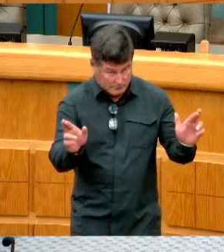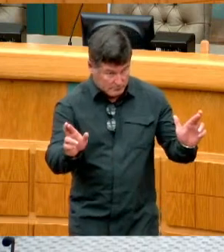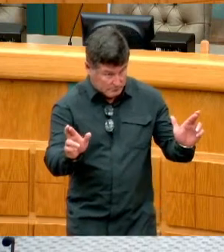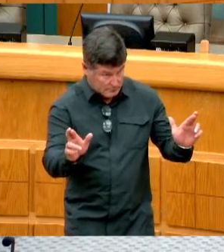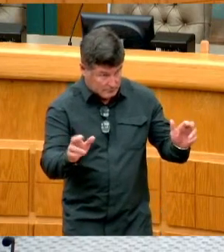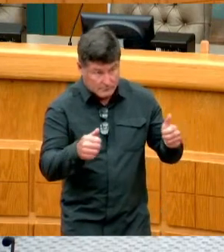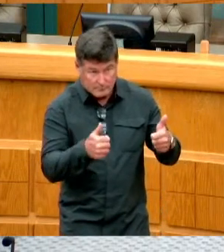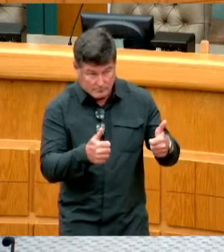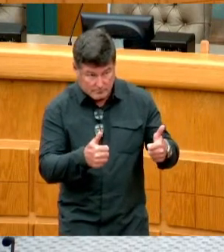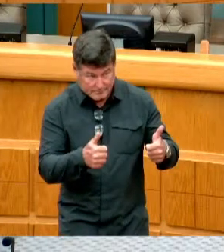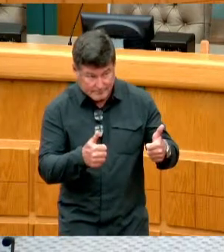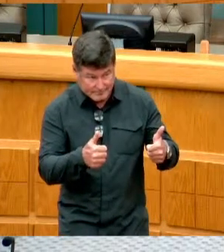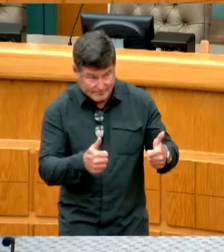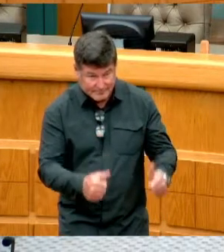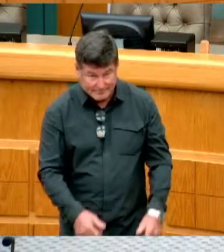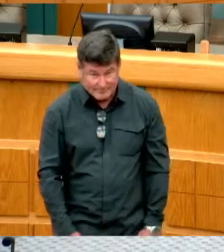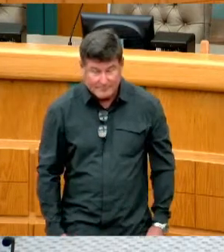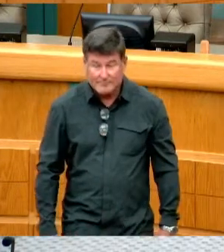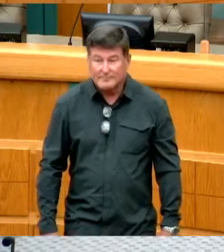Okay.